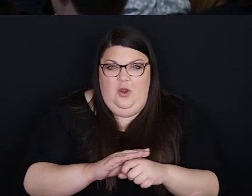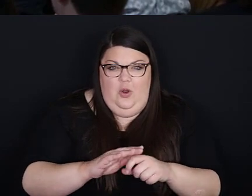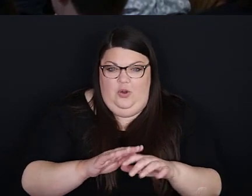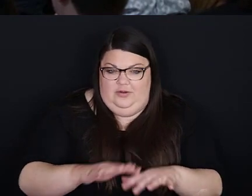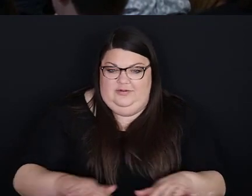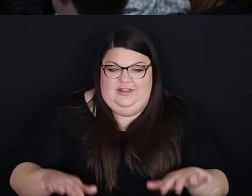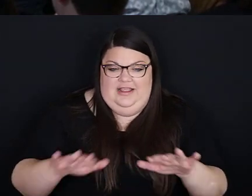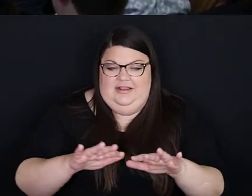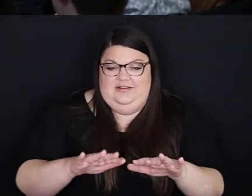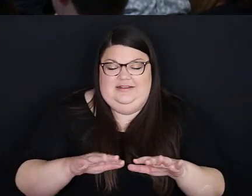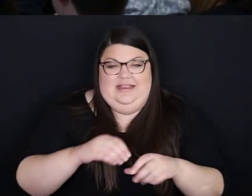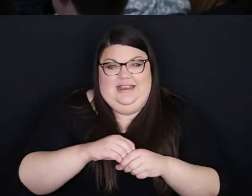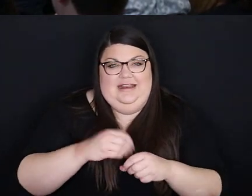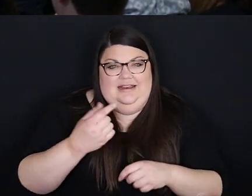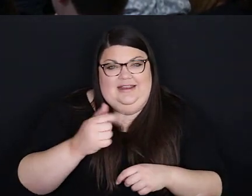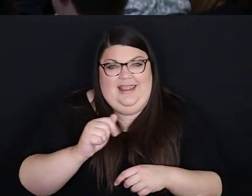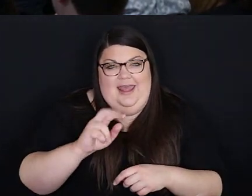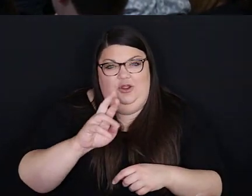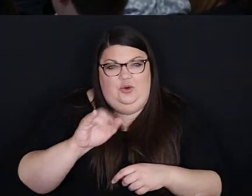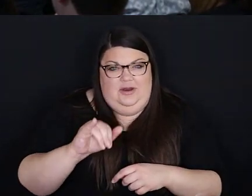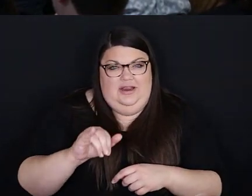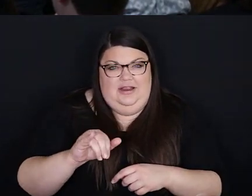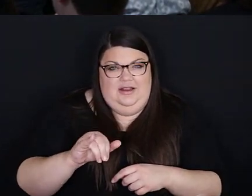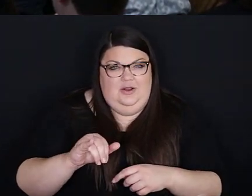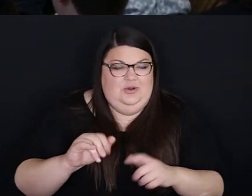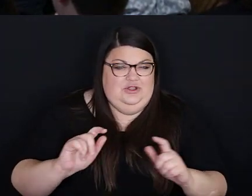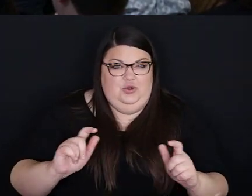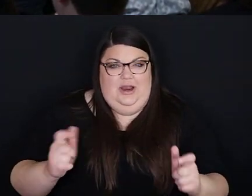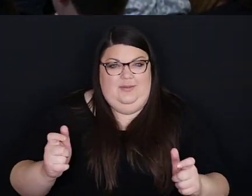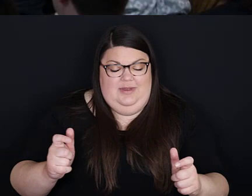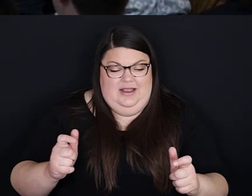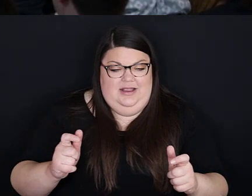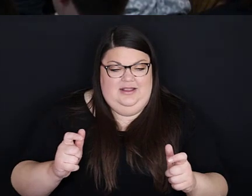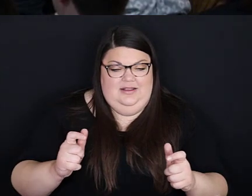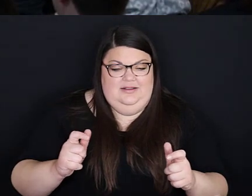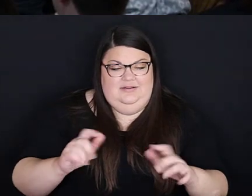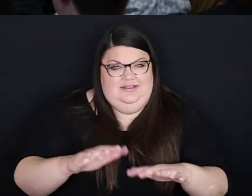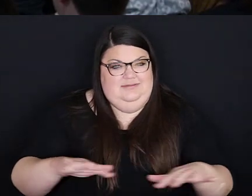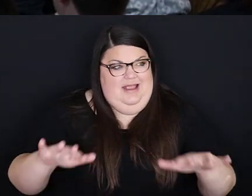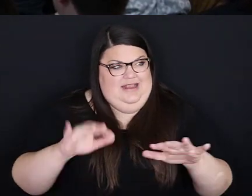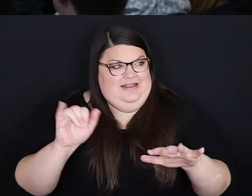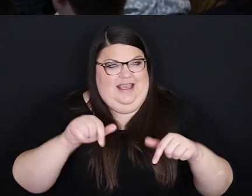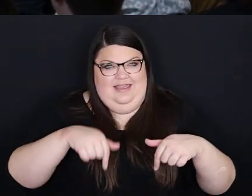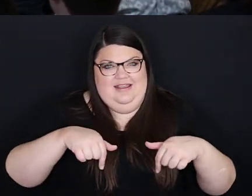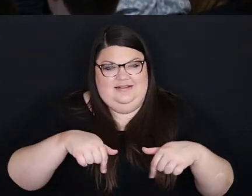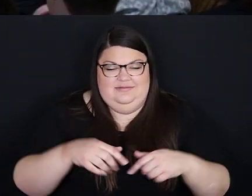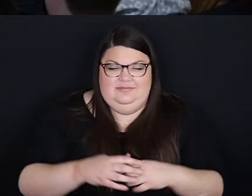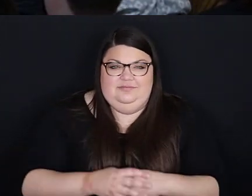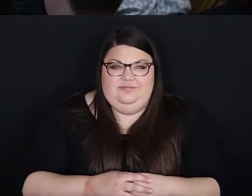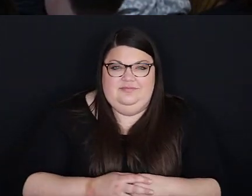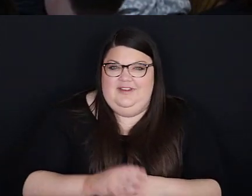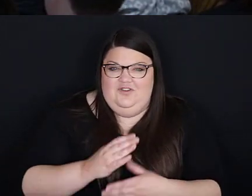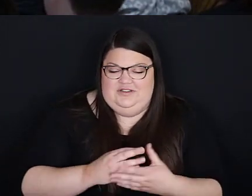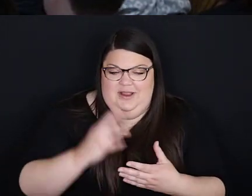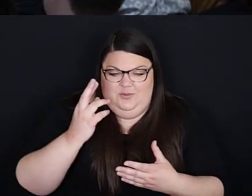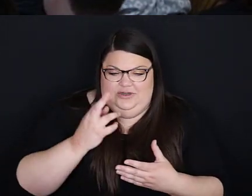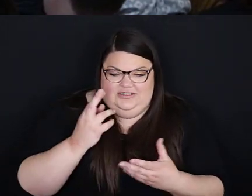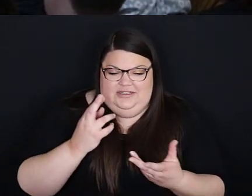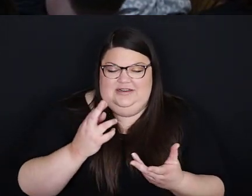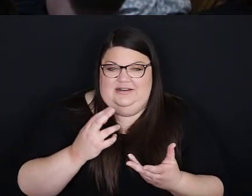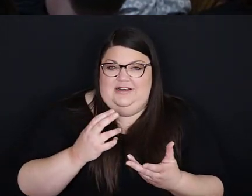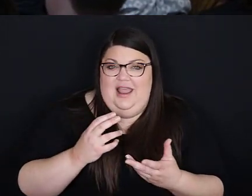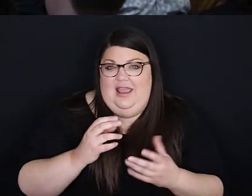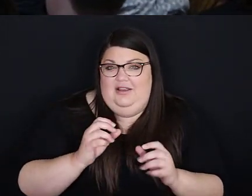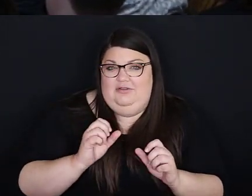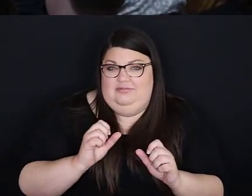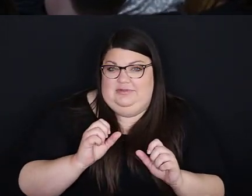he had... Yeah, at Cirrus. In his gallery was a great big space about like this, you know, that for some reason I got to